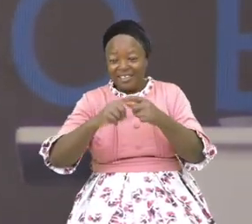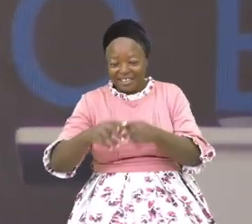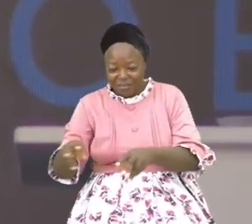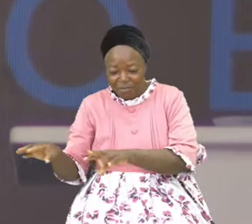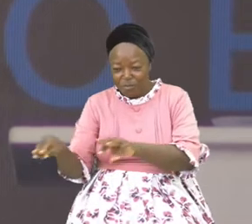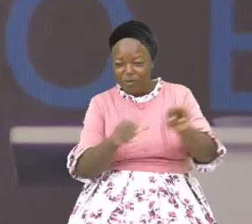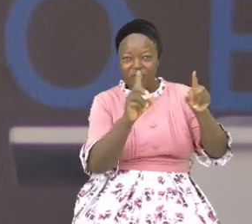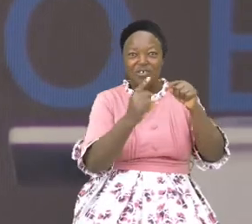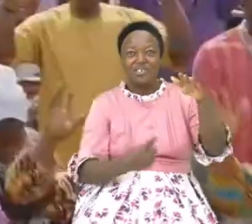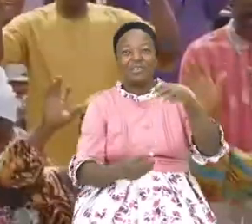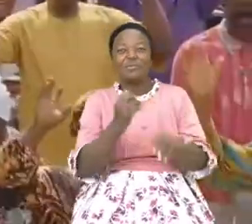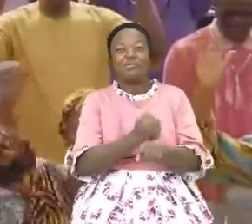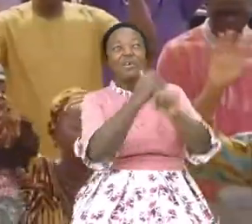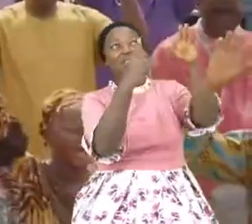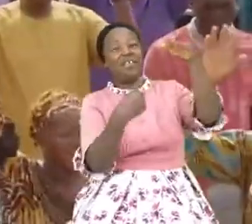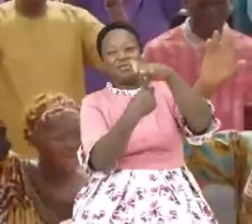to the mountaintop.